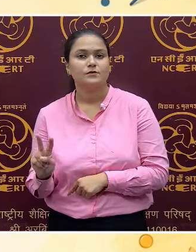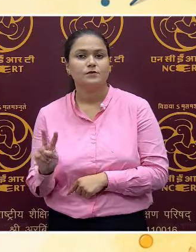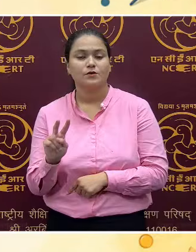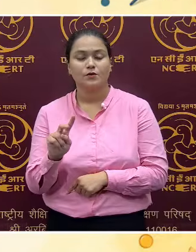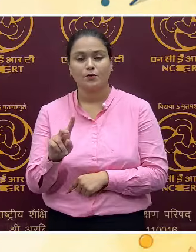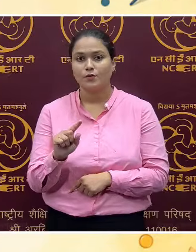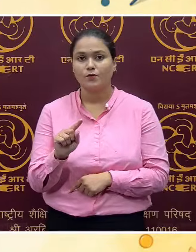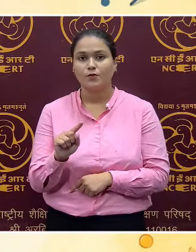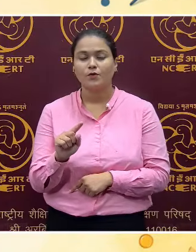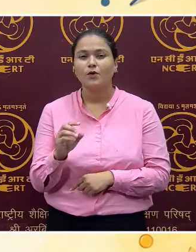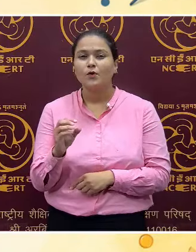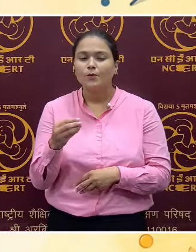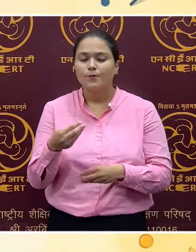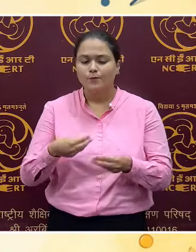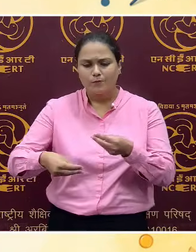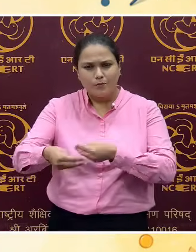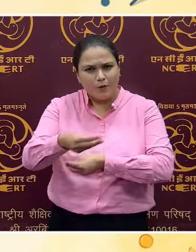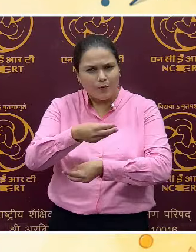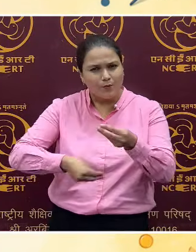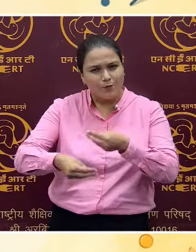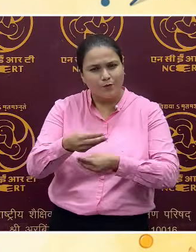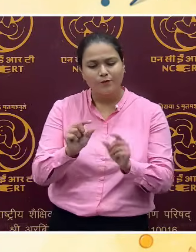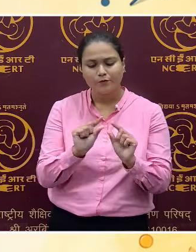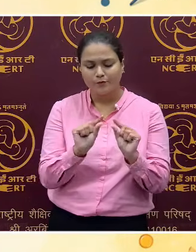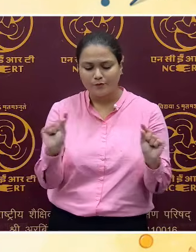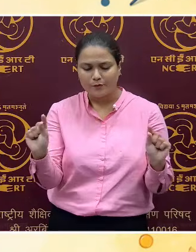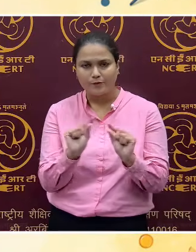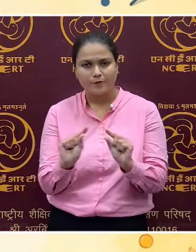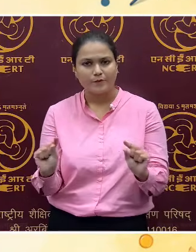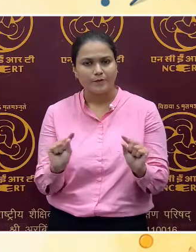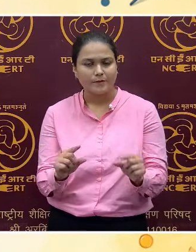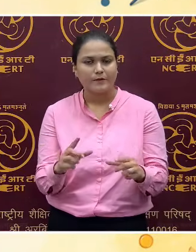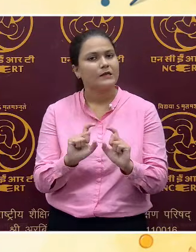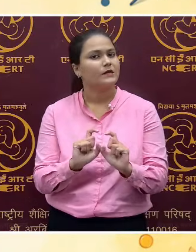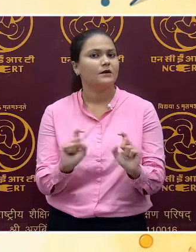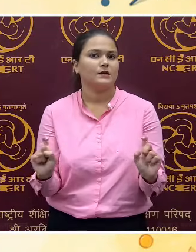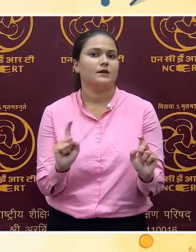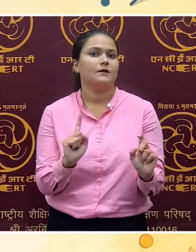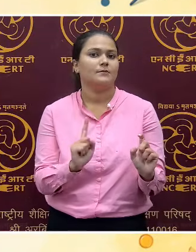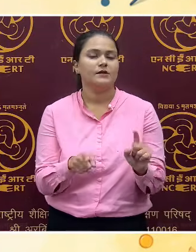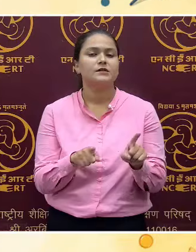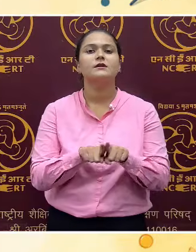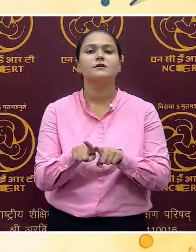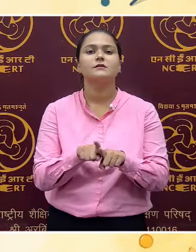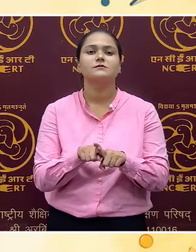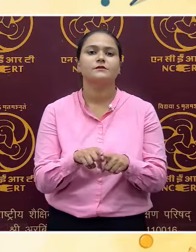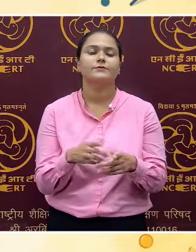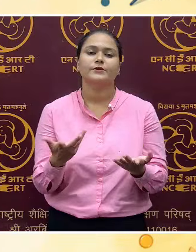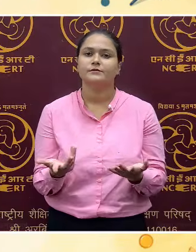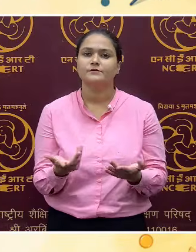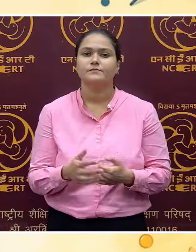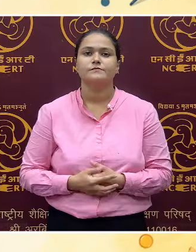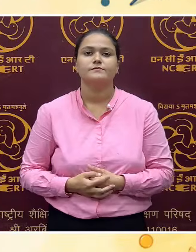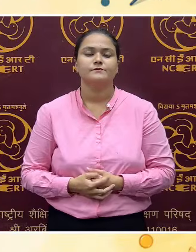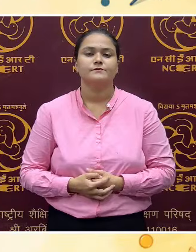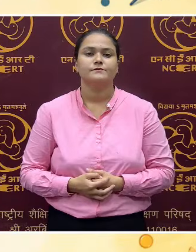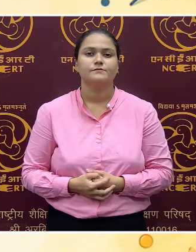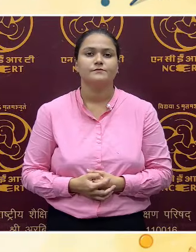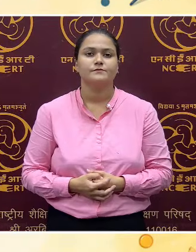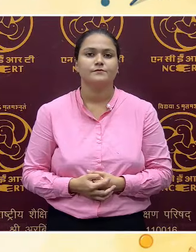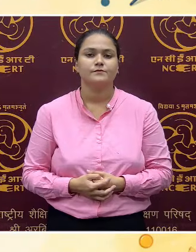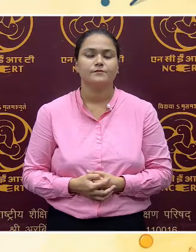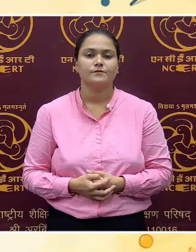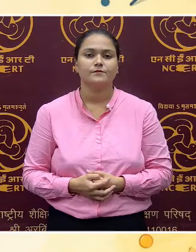auxiliary verb be is added after the modal in a sentence. So, for example, if the